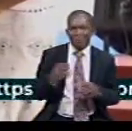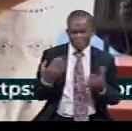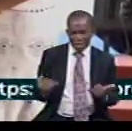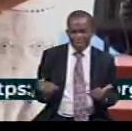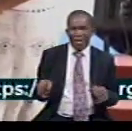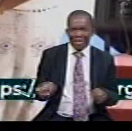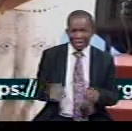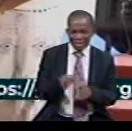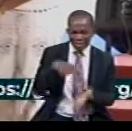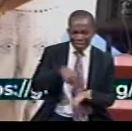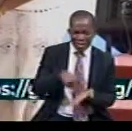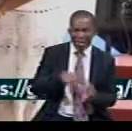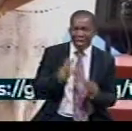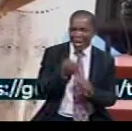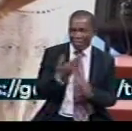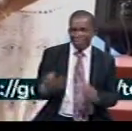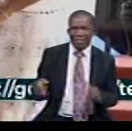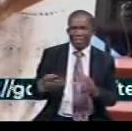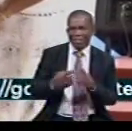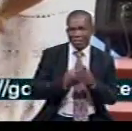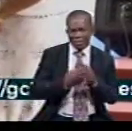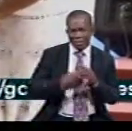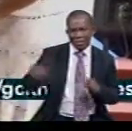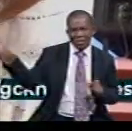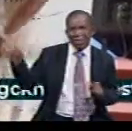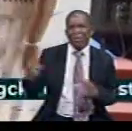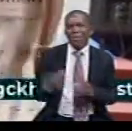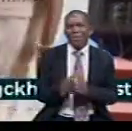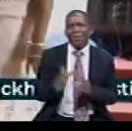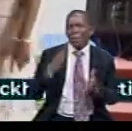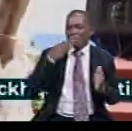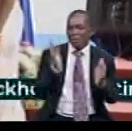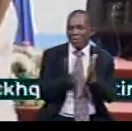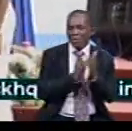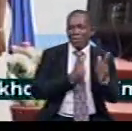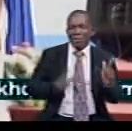Lord has done it for me. Praise the Lord.